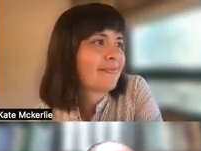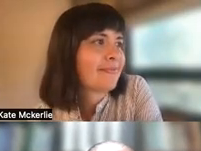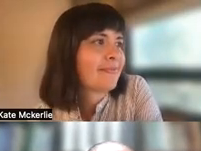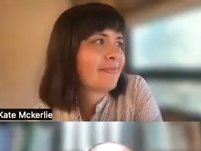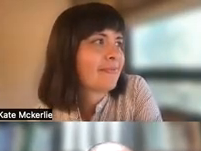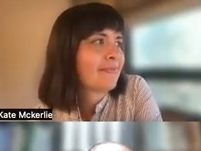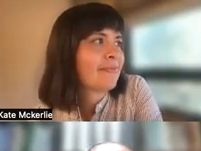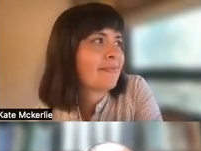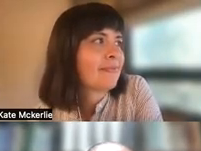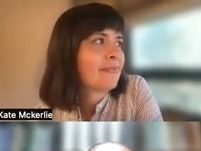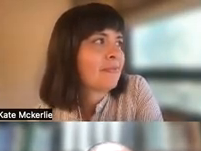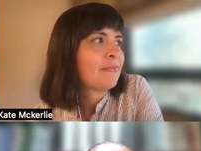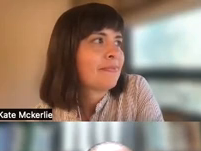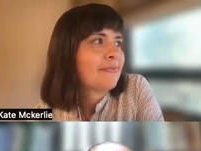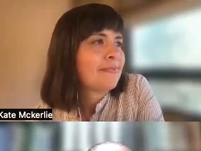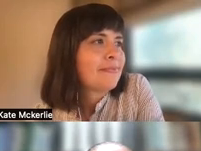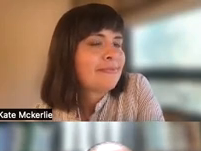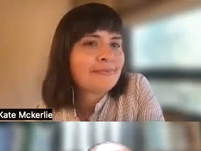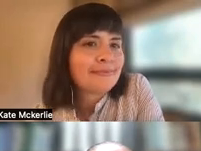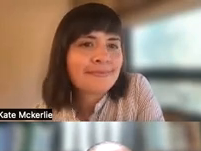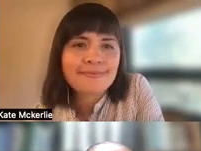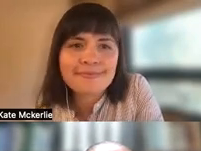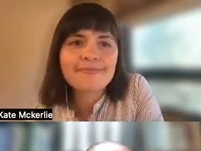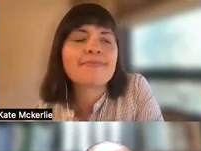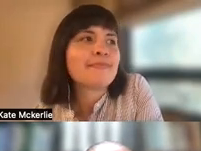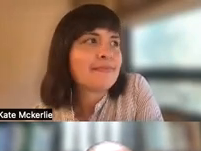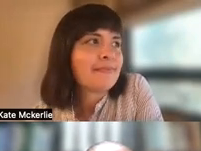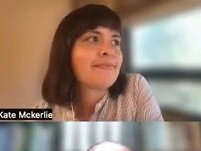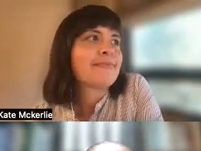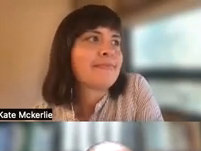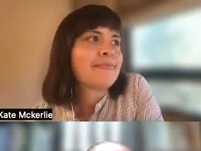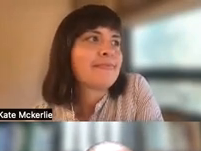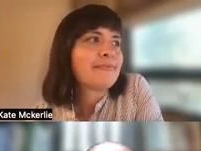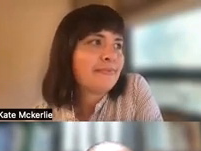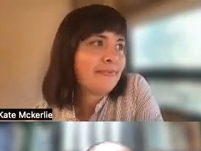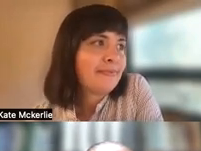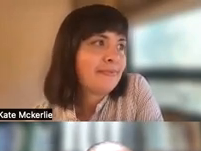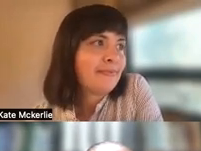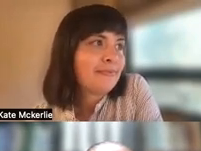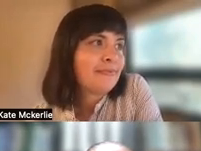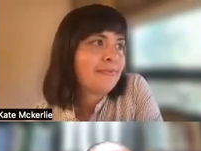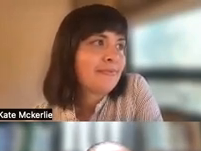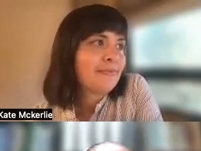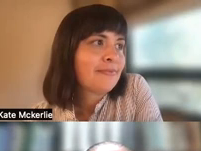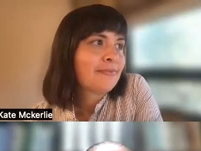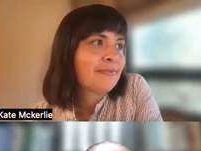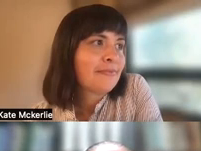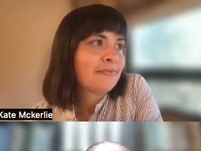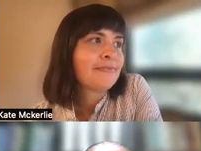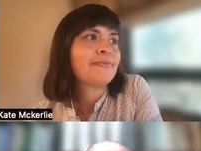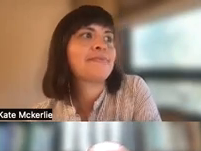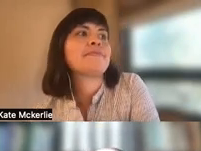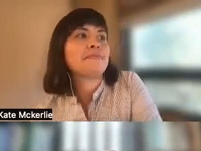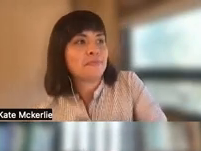The subheading is that family credits expansion of disability inclusive Head Start services and well-qualified teachers for son's success in